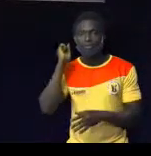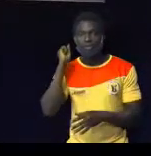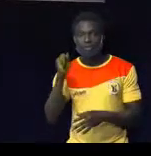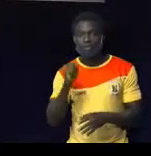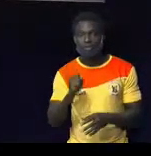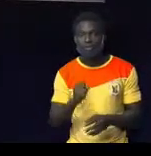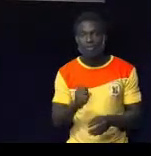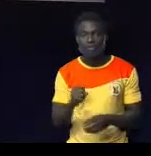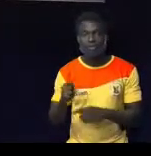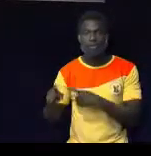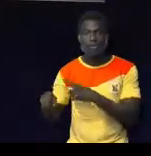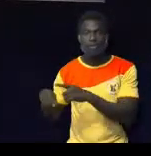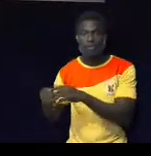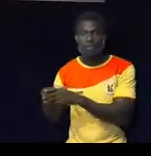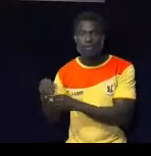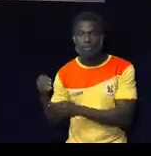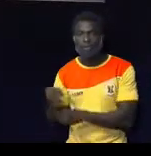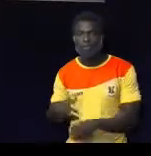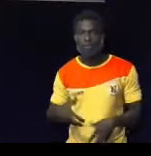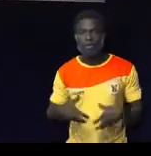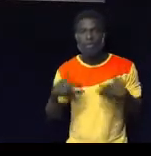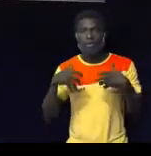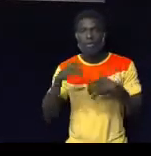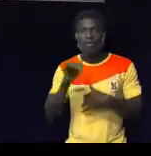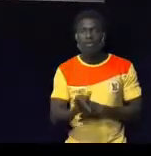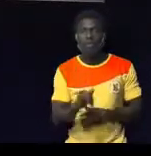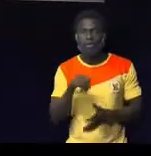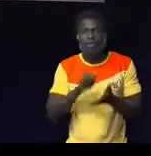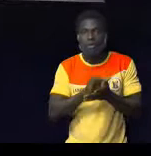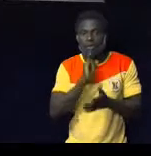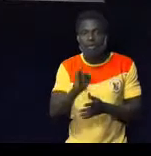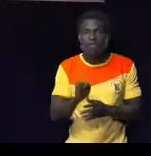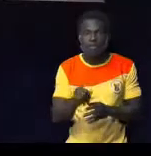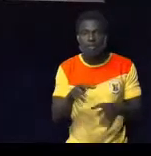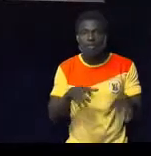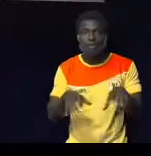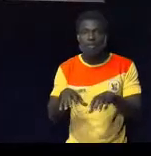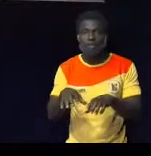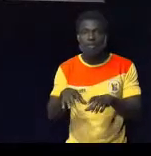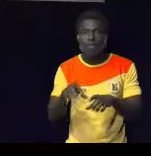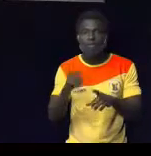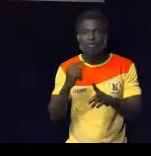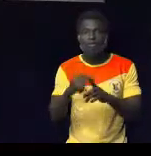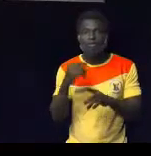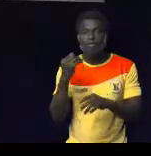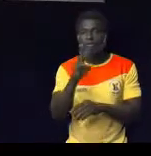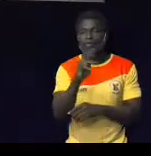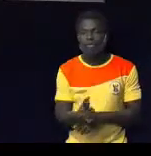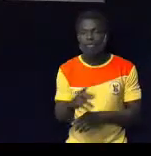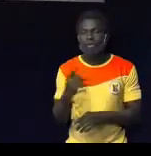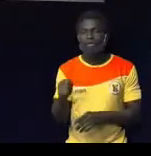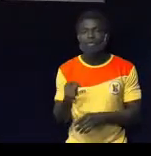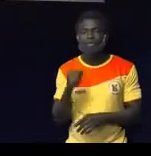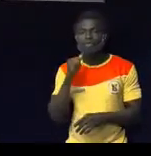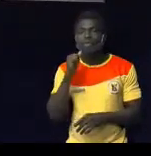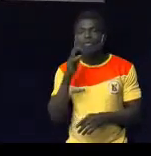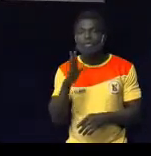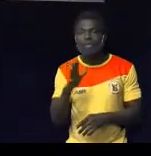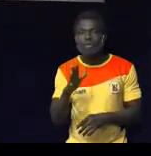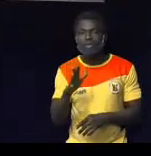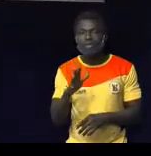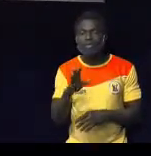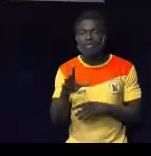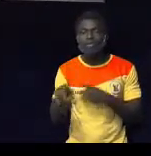left hungrily. She left hungrily. That is adverb of manner. The lady